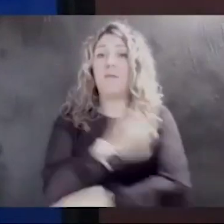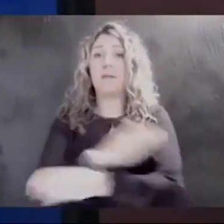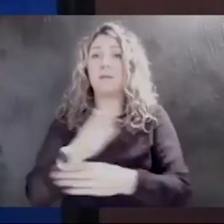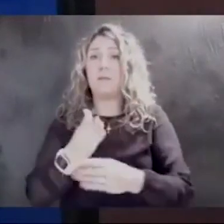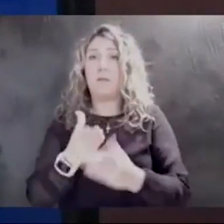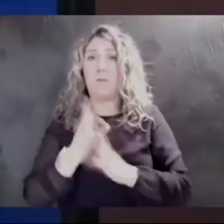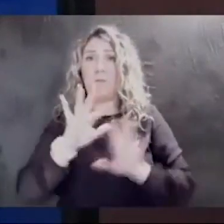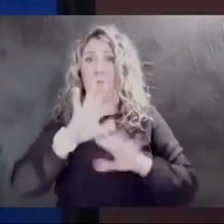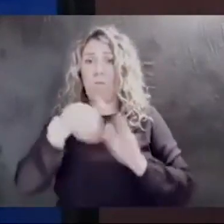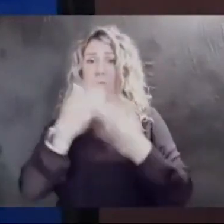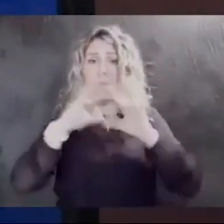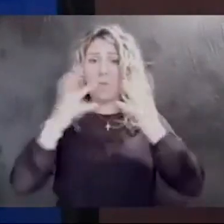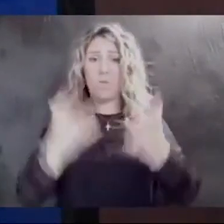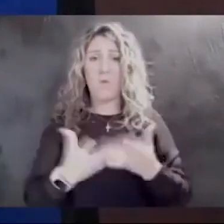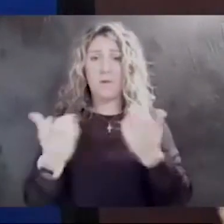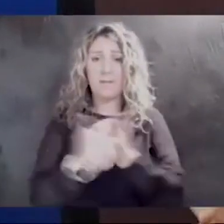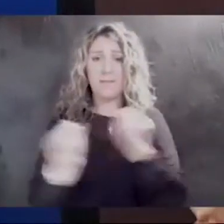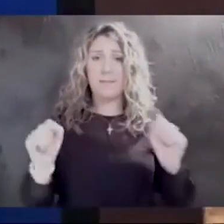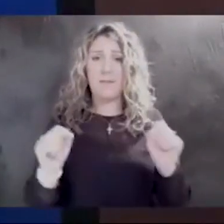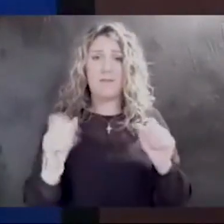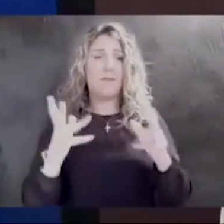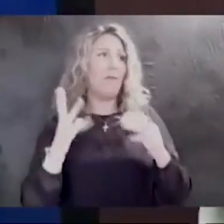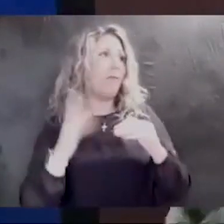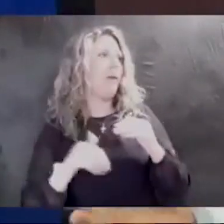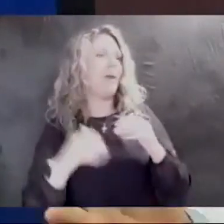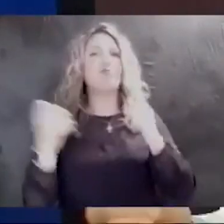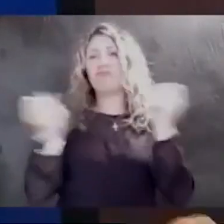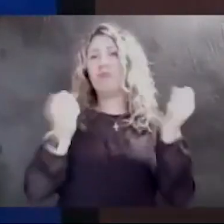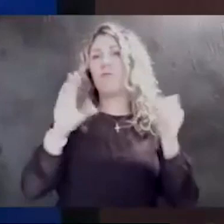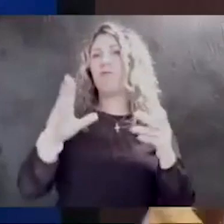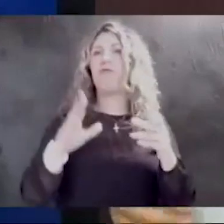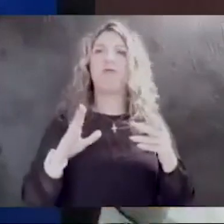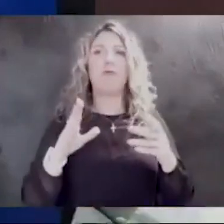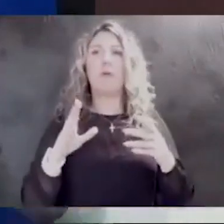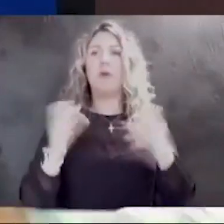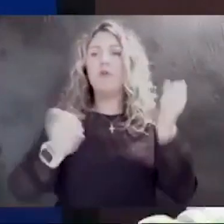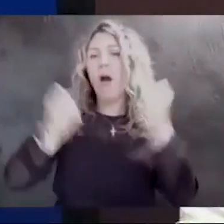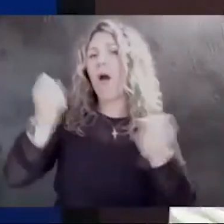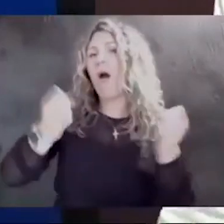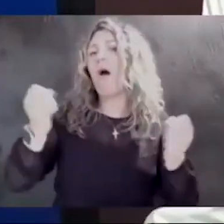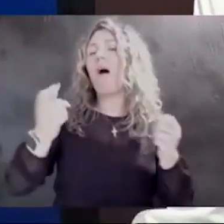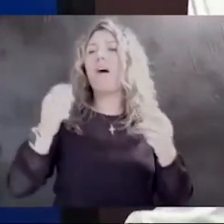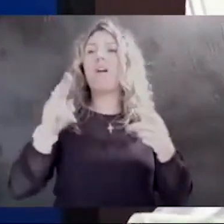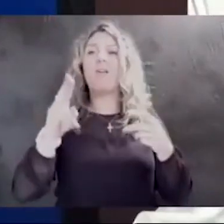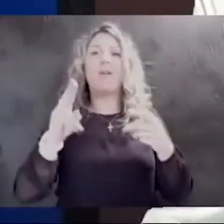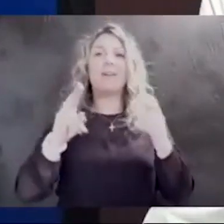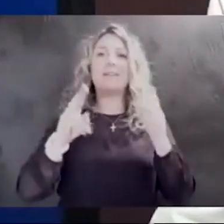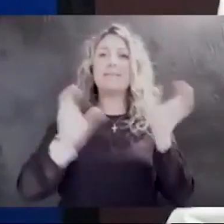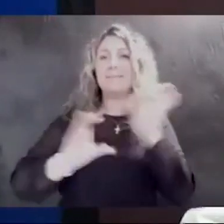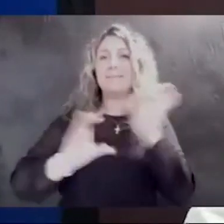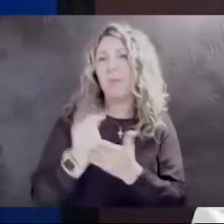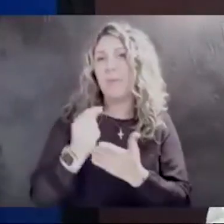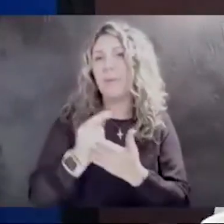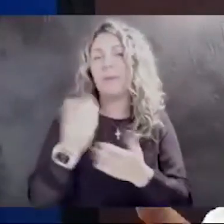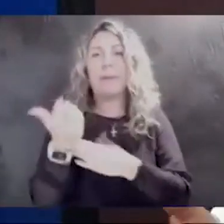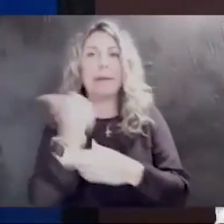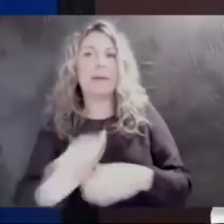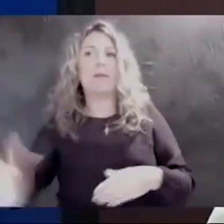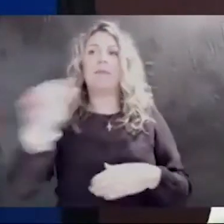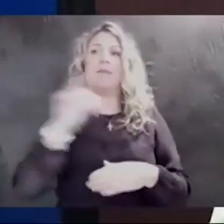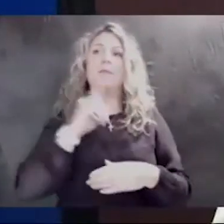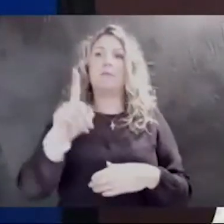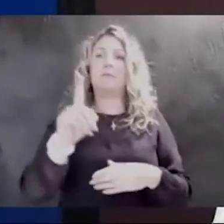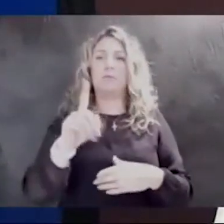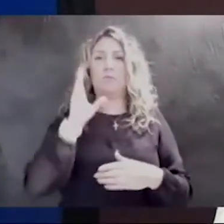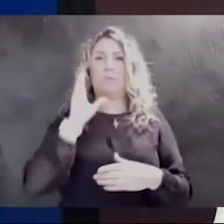you can do. It's far safer than driving your car. It's far safer than chemotherapy. It's far safer than any other drug you're going to take. And I think